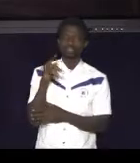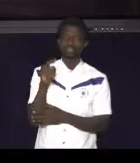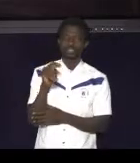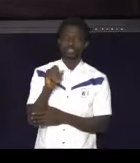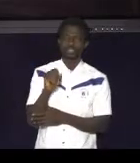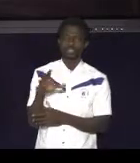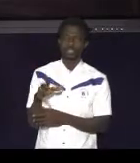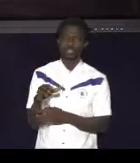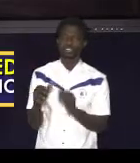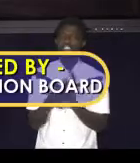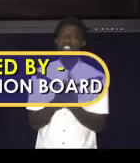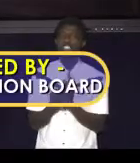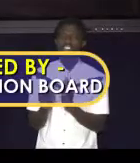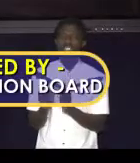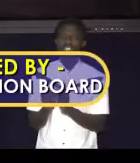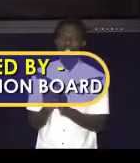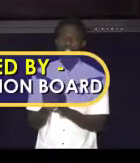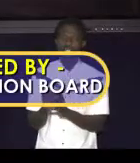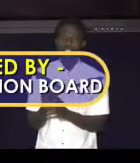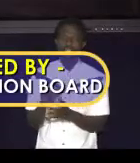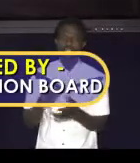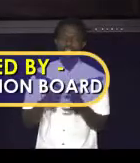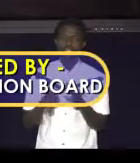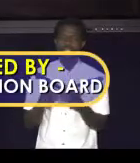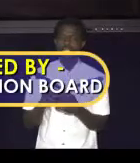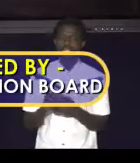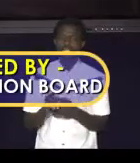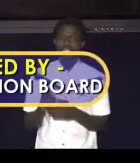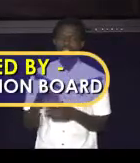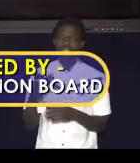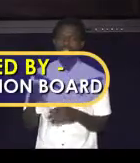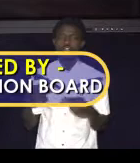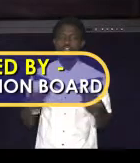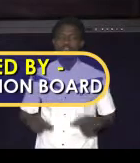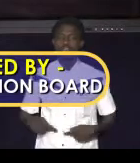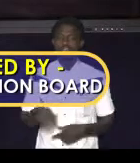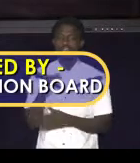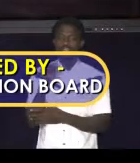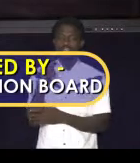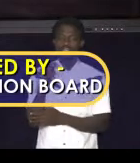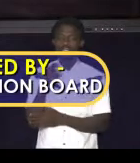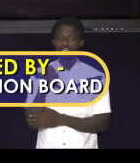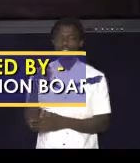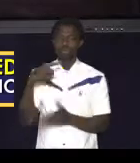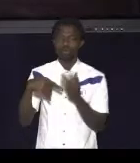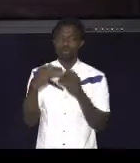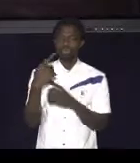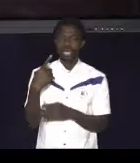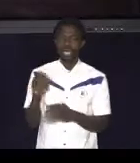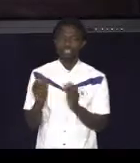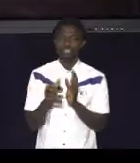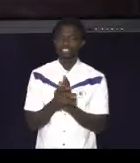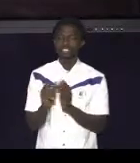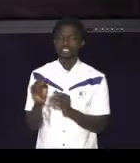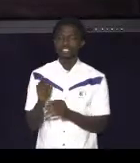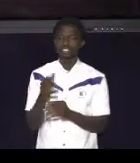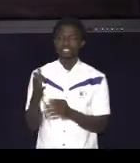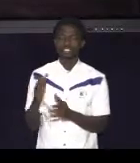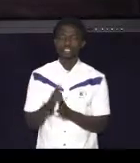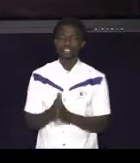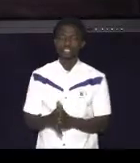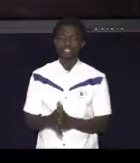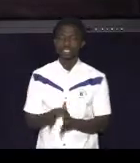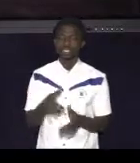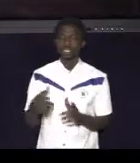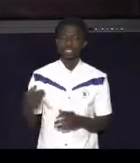In one word, skill related component of physical fitness. We want to talk about physical fitness. What are the skills related